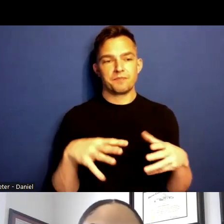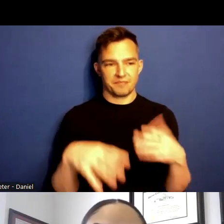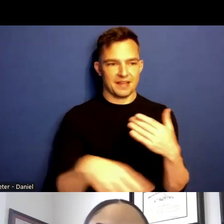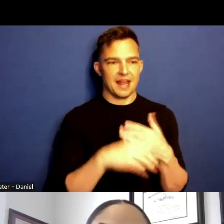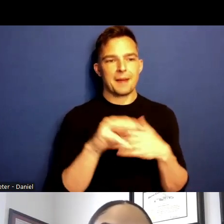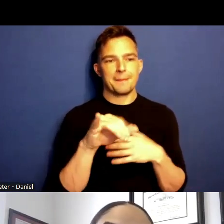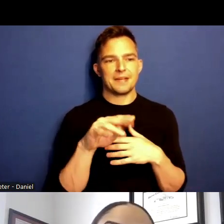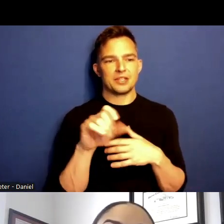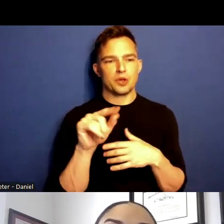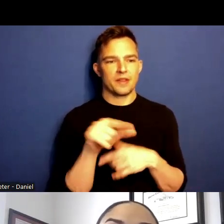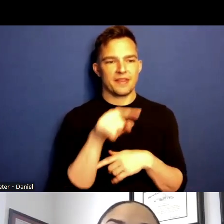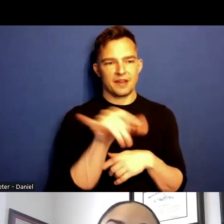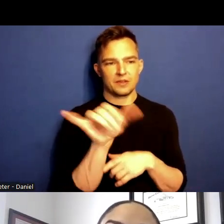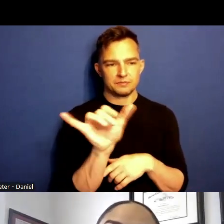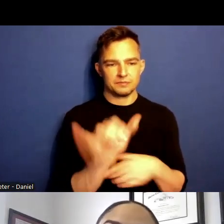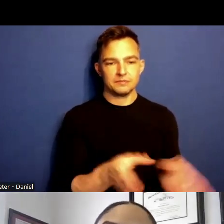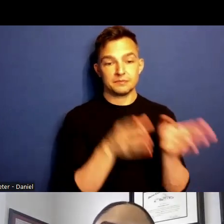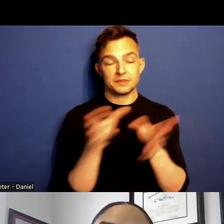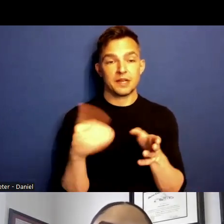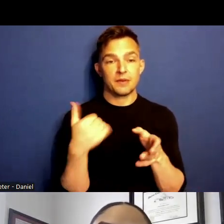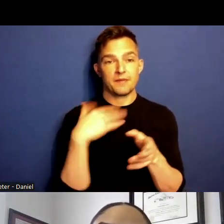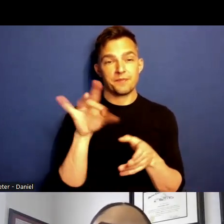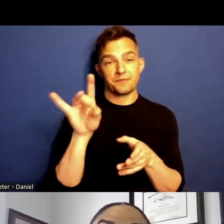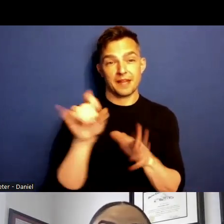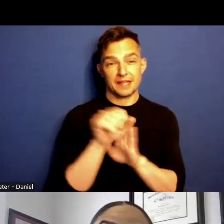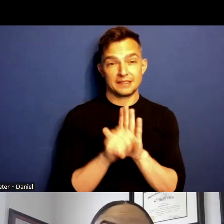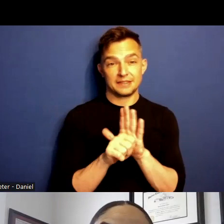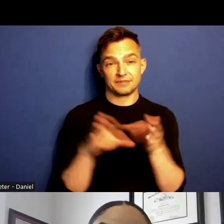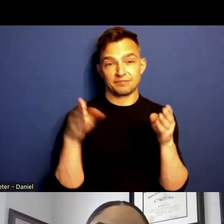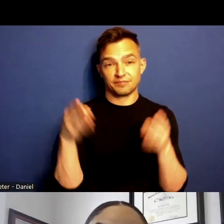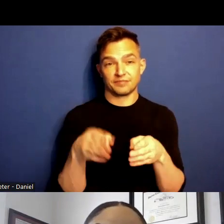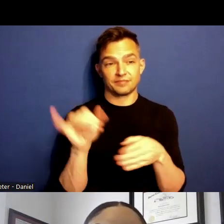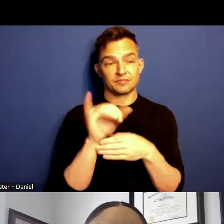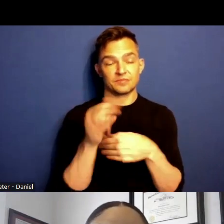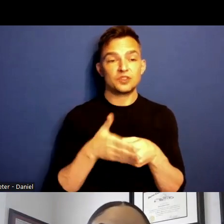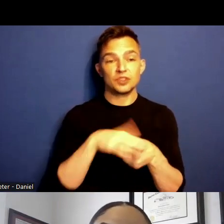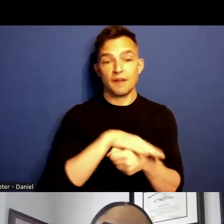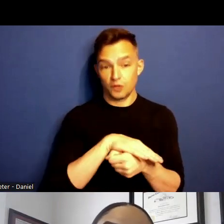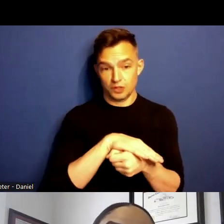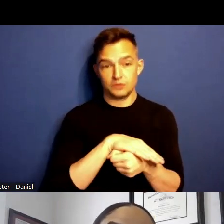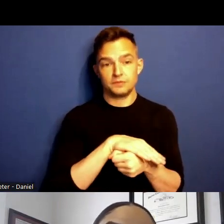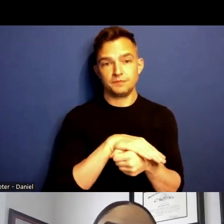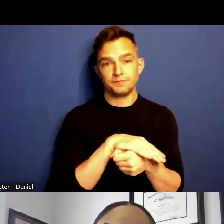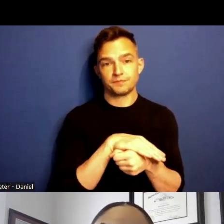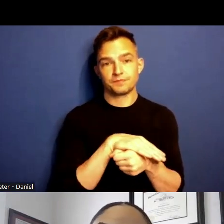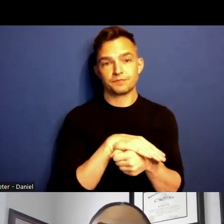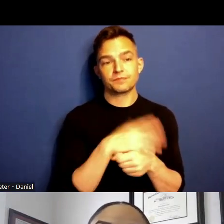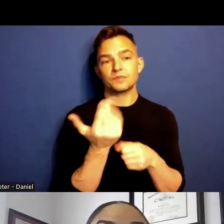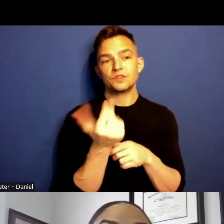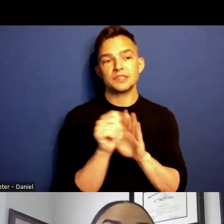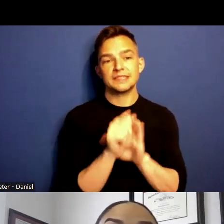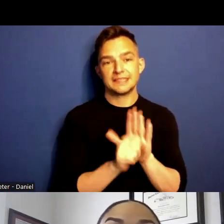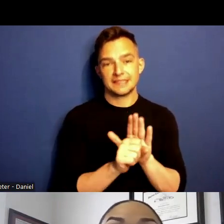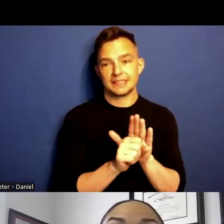here. We're now up to 8 states that have addressed insurance coverage. 13 states